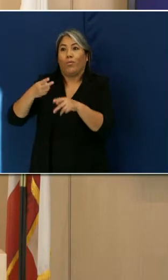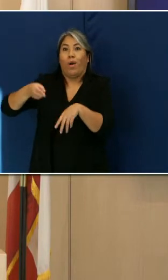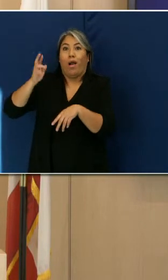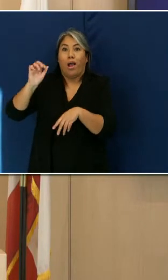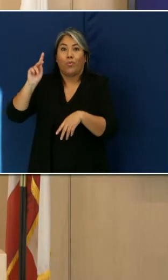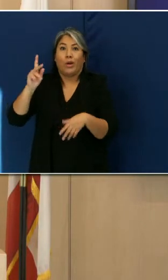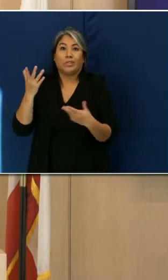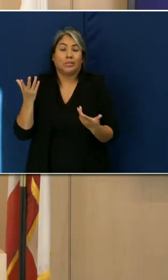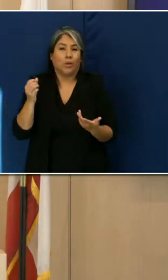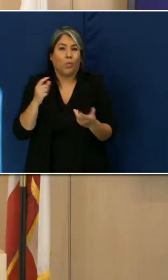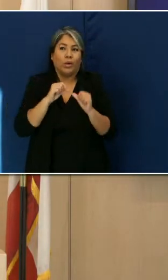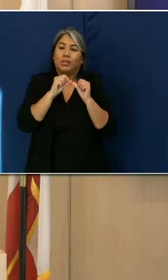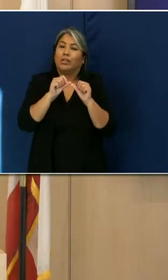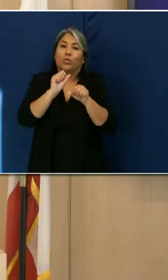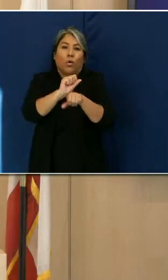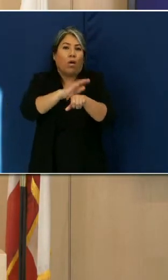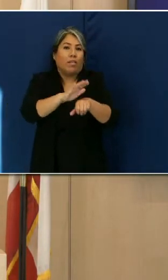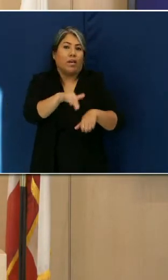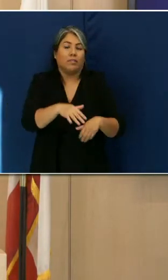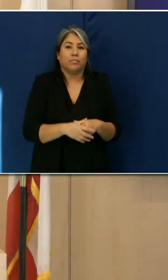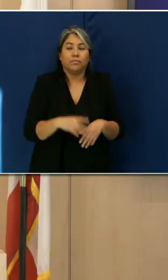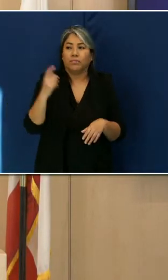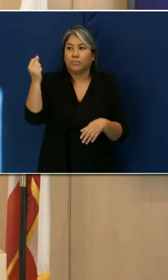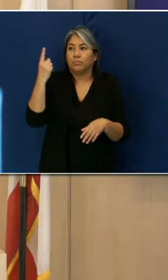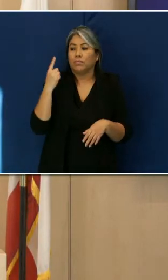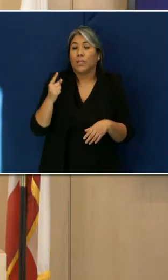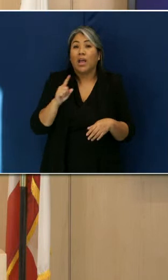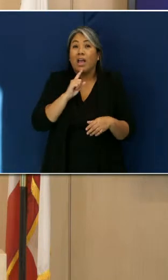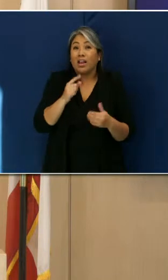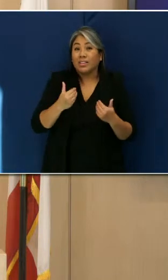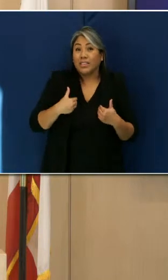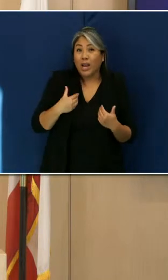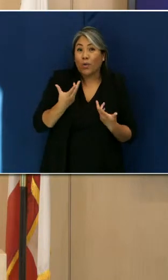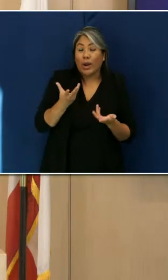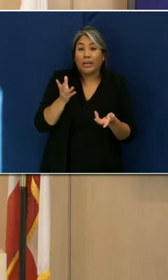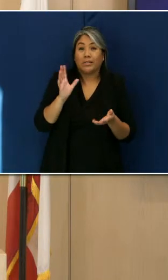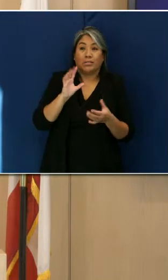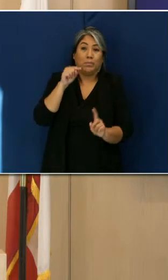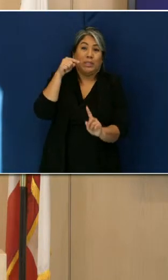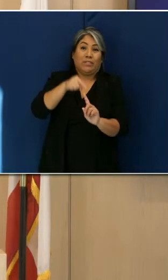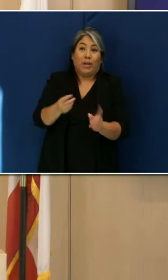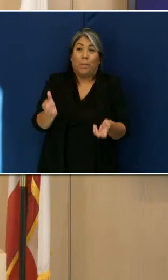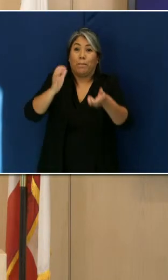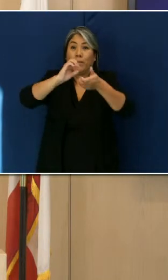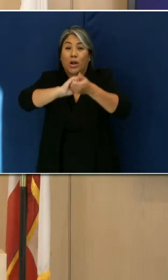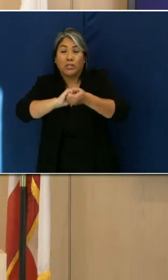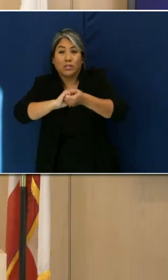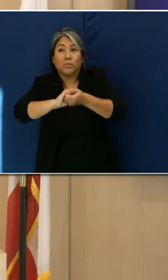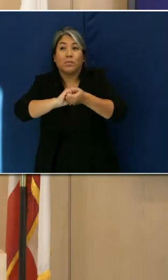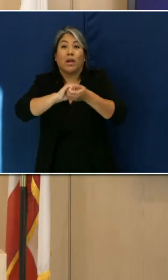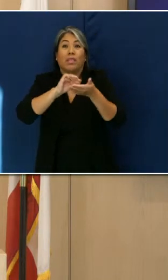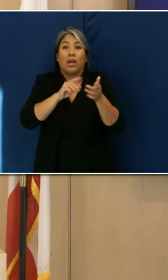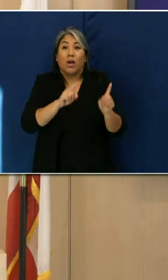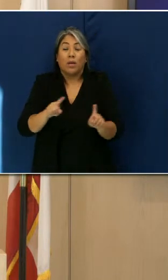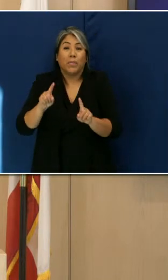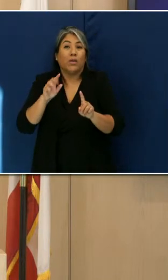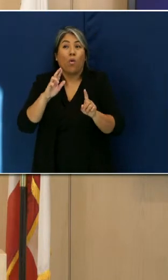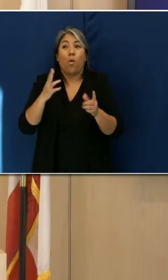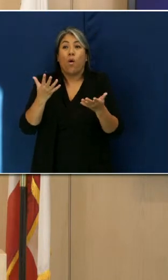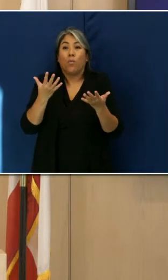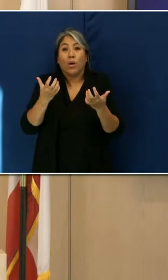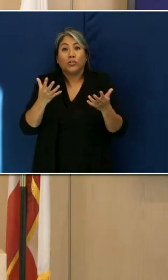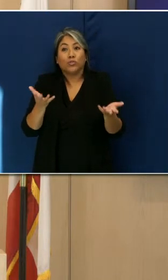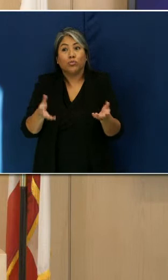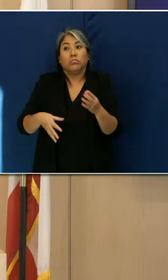to work on all of this. And is there any specific partnerships that are happening or efforts to amass